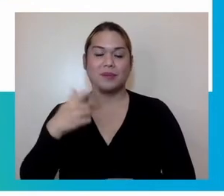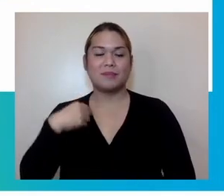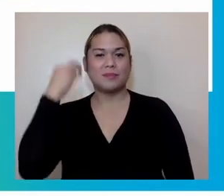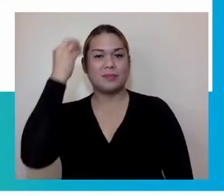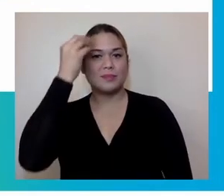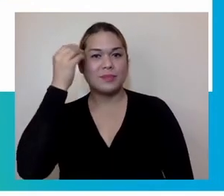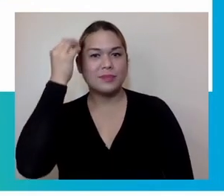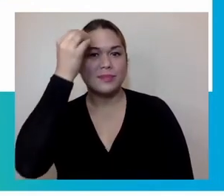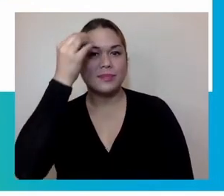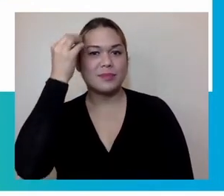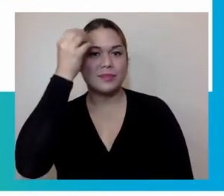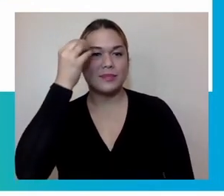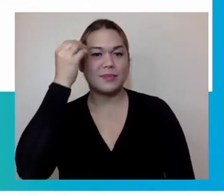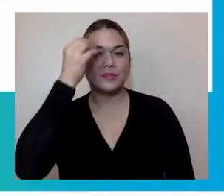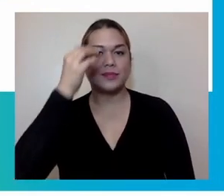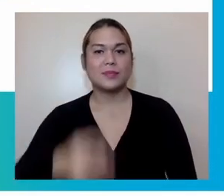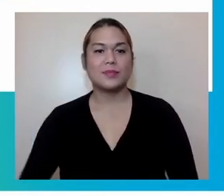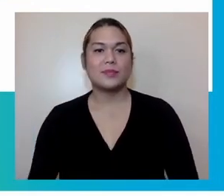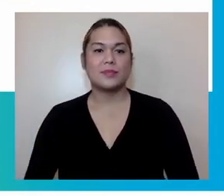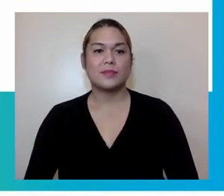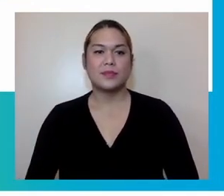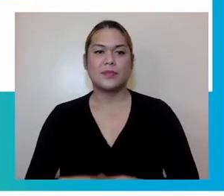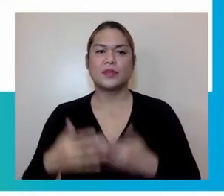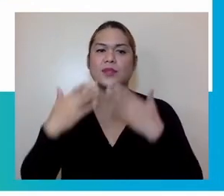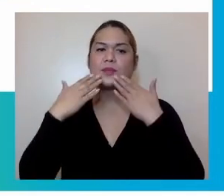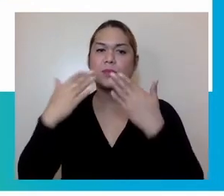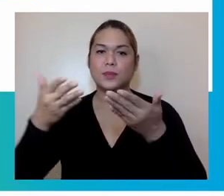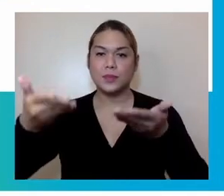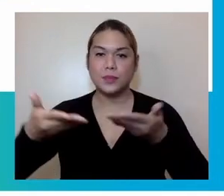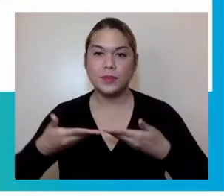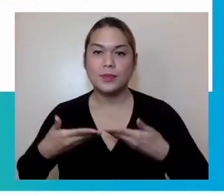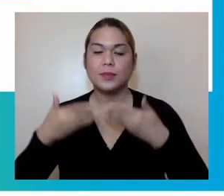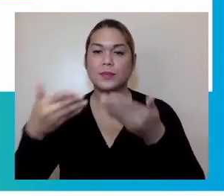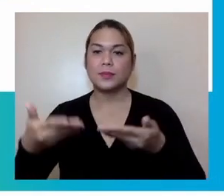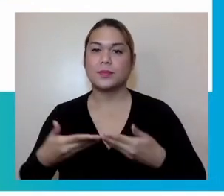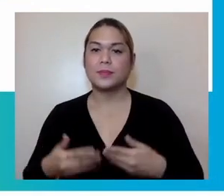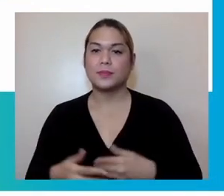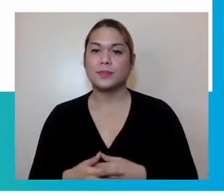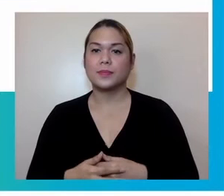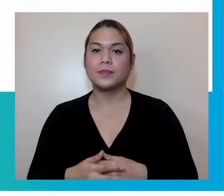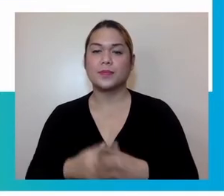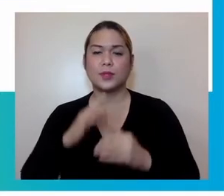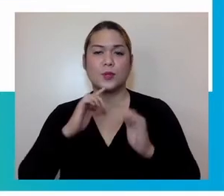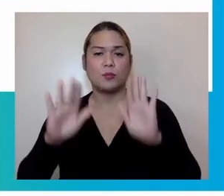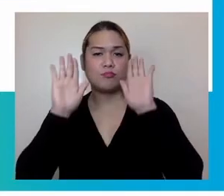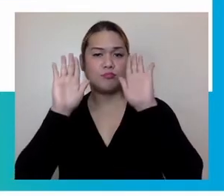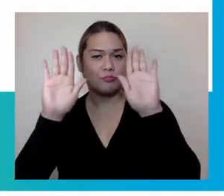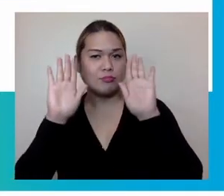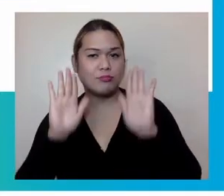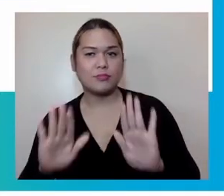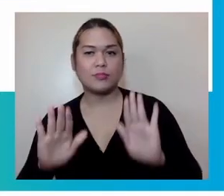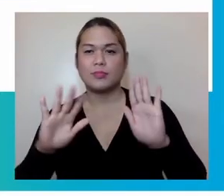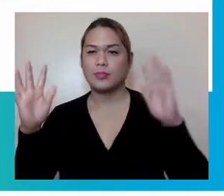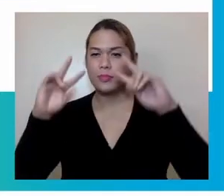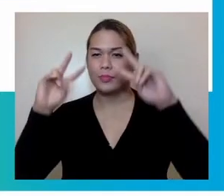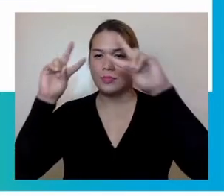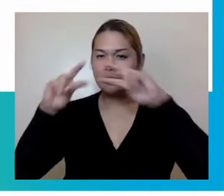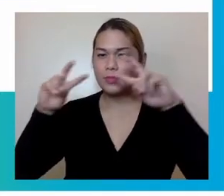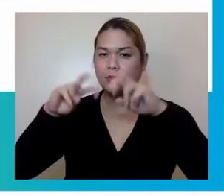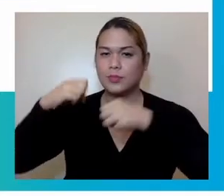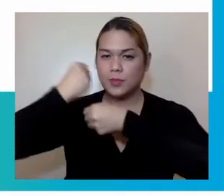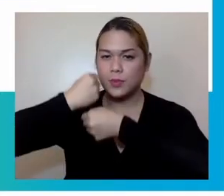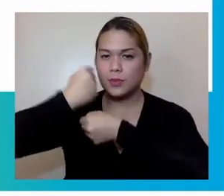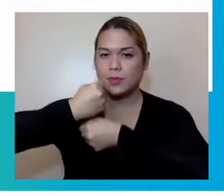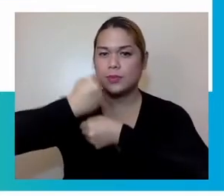the recommendations, and I'm really impressed by the level of analysis and detail you put into these